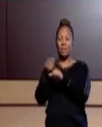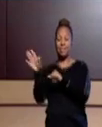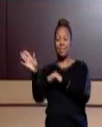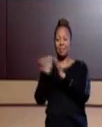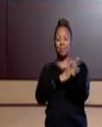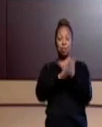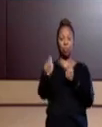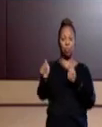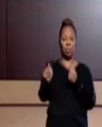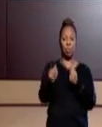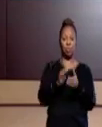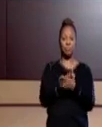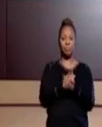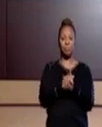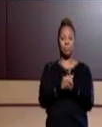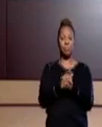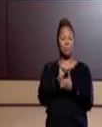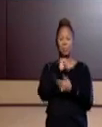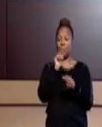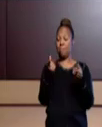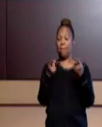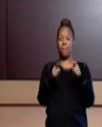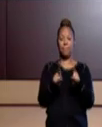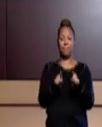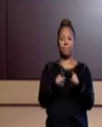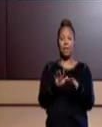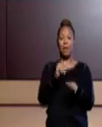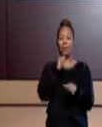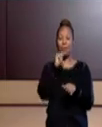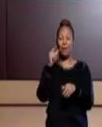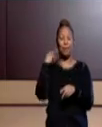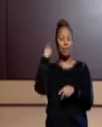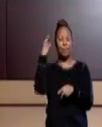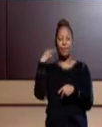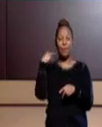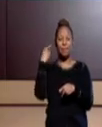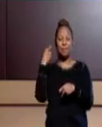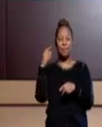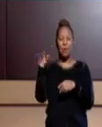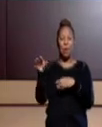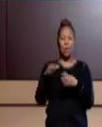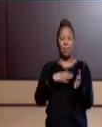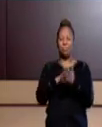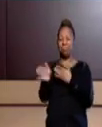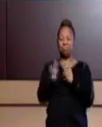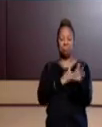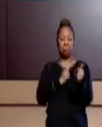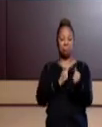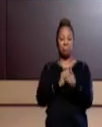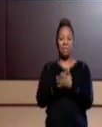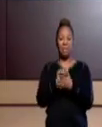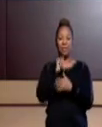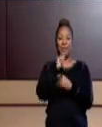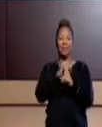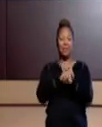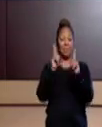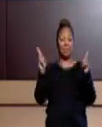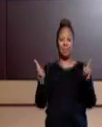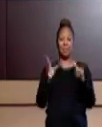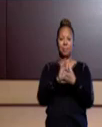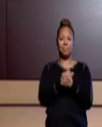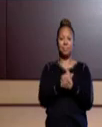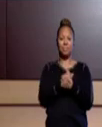destroy you. It's not going to happen. You're not going to lose your mind. You're not going to have a nervous breakdown. Mm-mm. You're not getting divorced.